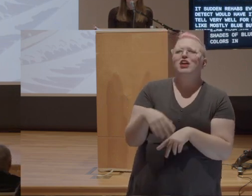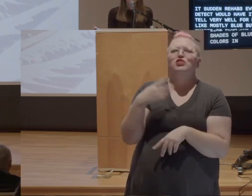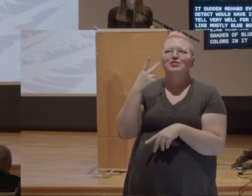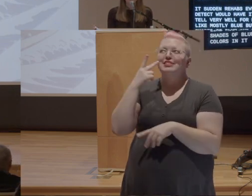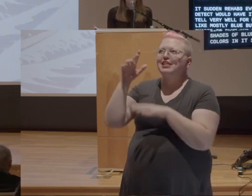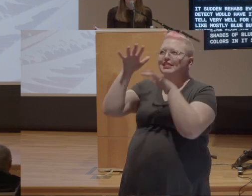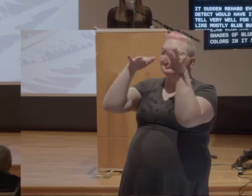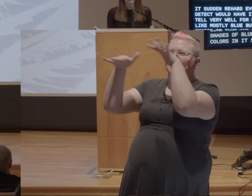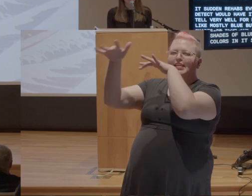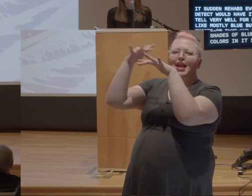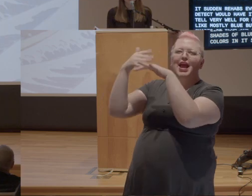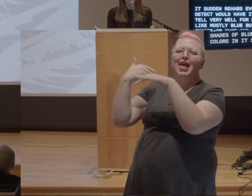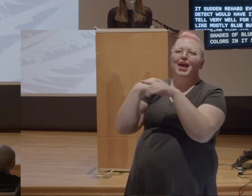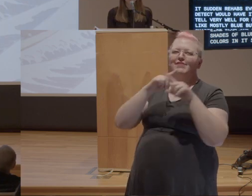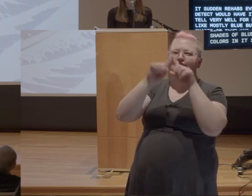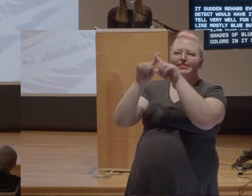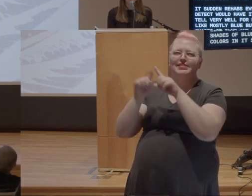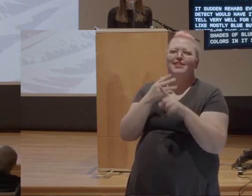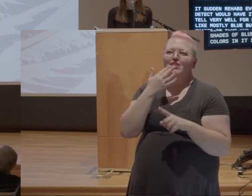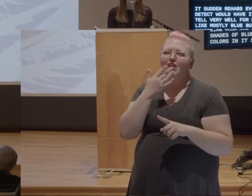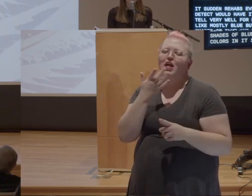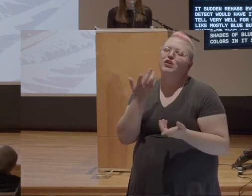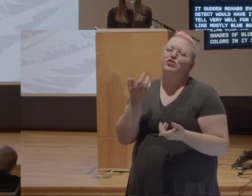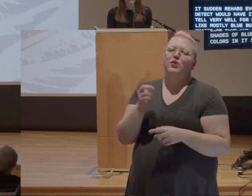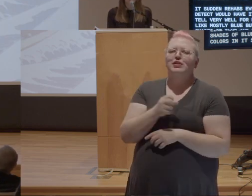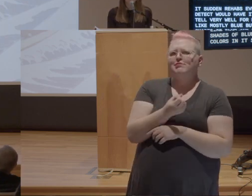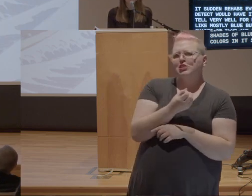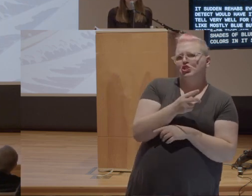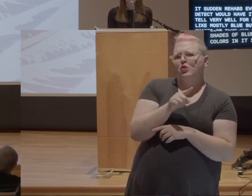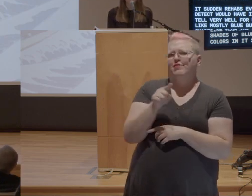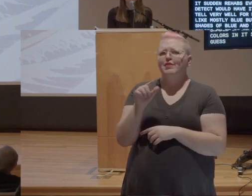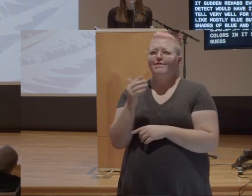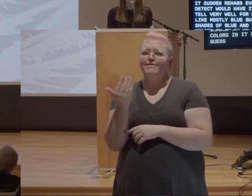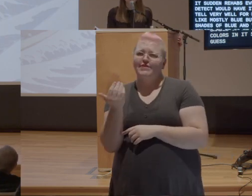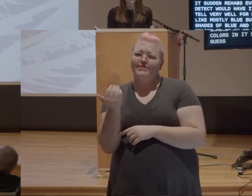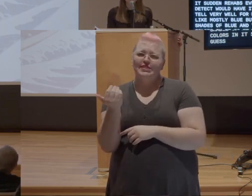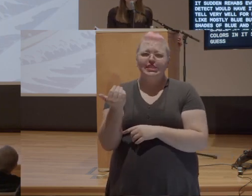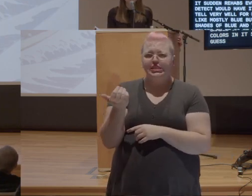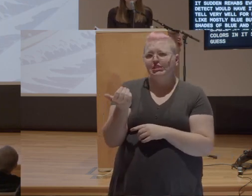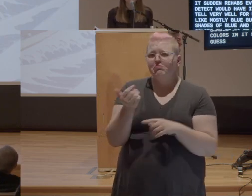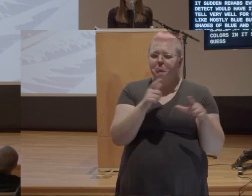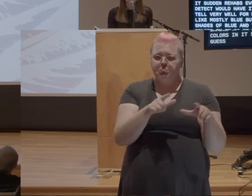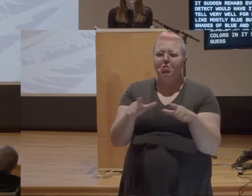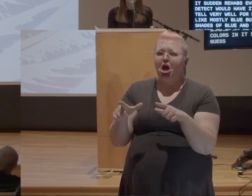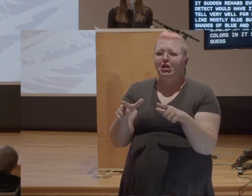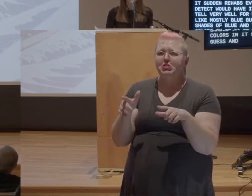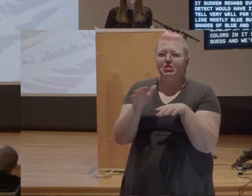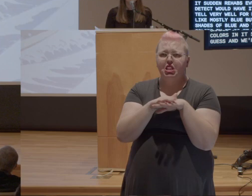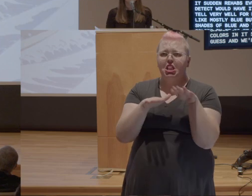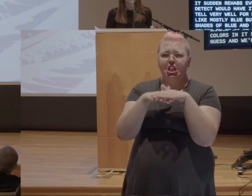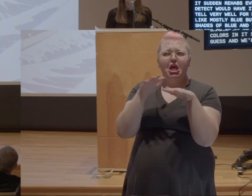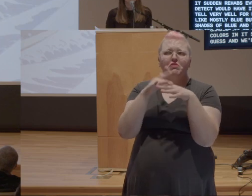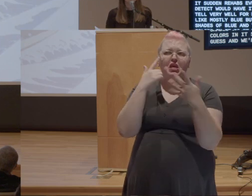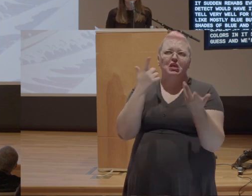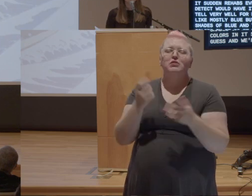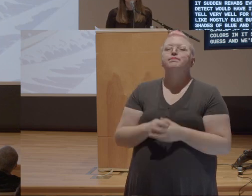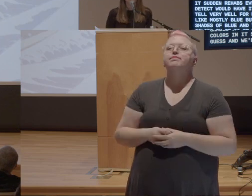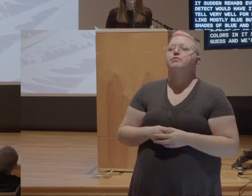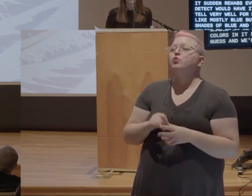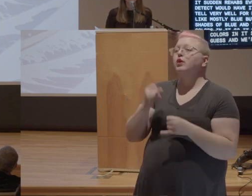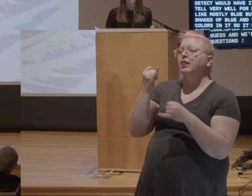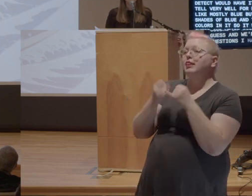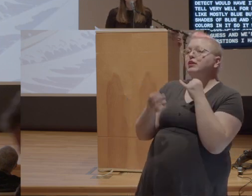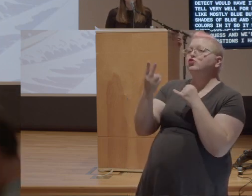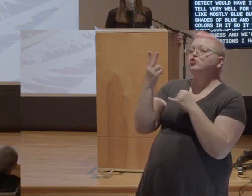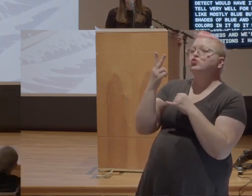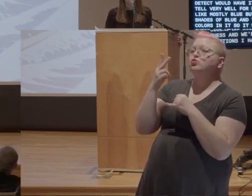So it would be, 12 to 15, I would guess. And we're going to take our final two questions. I have